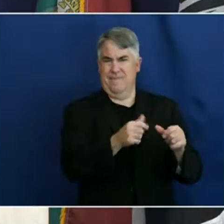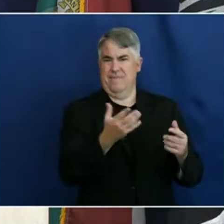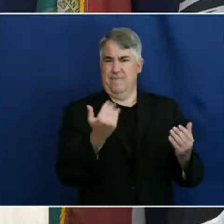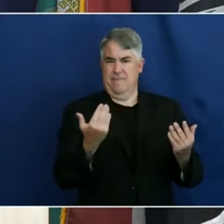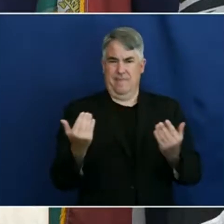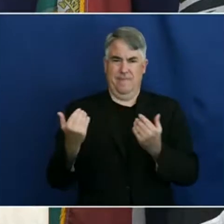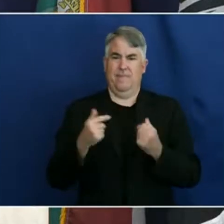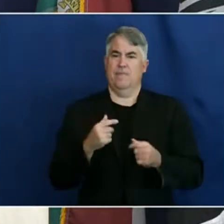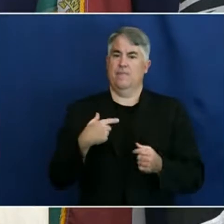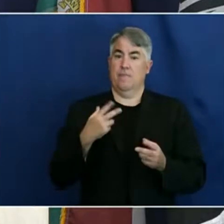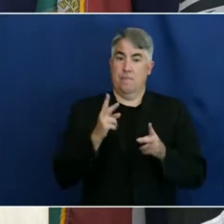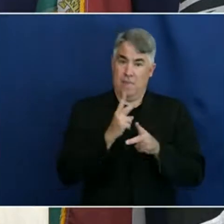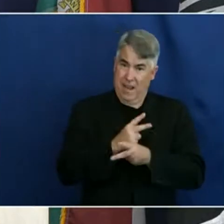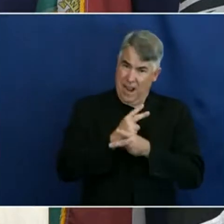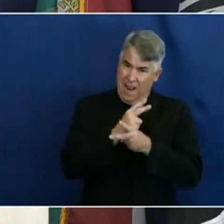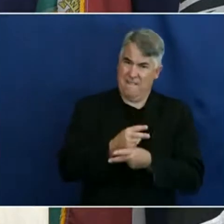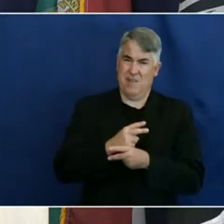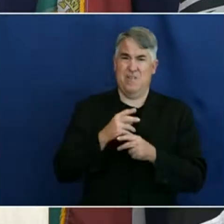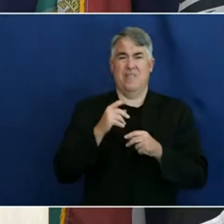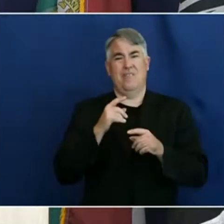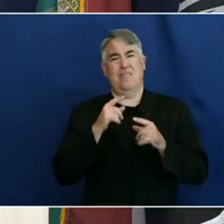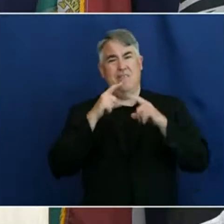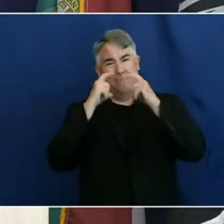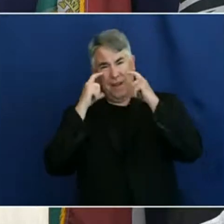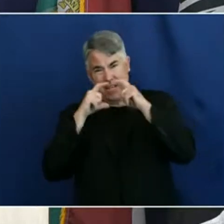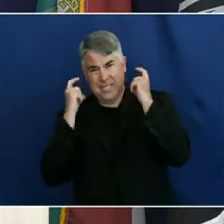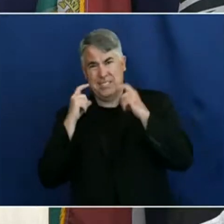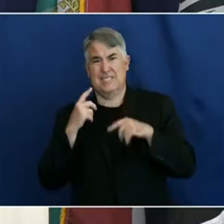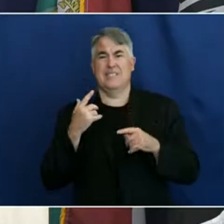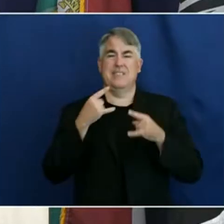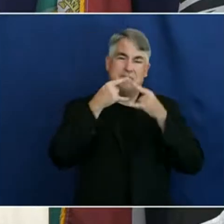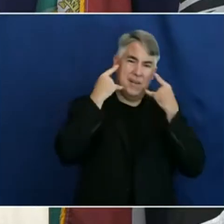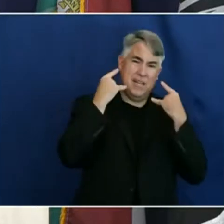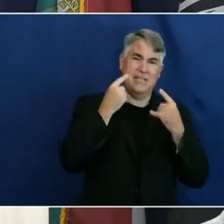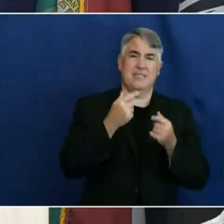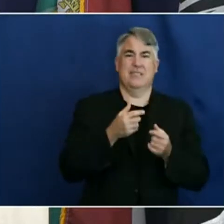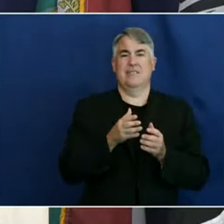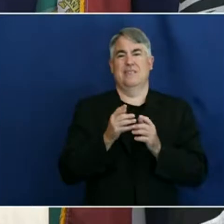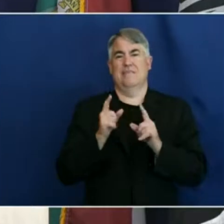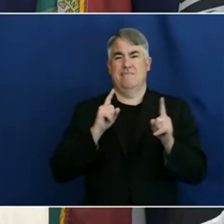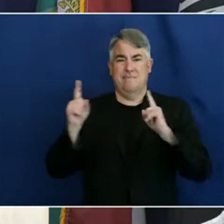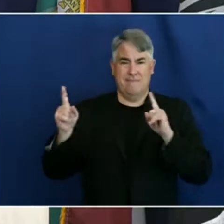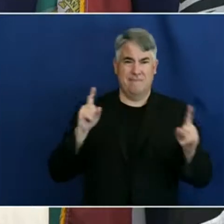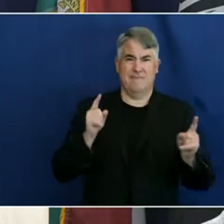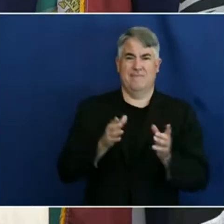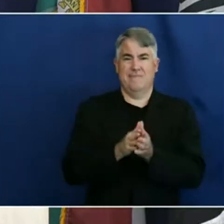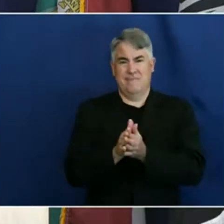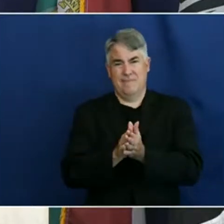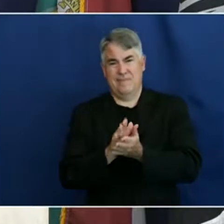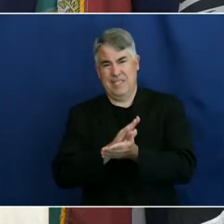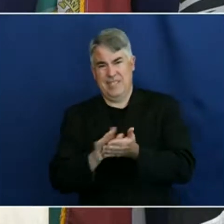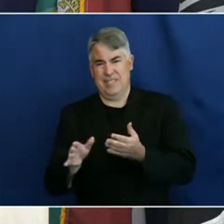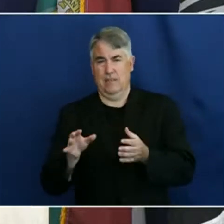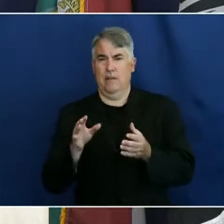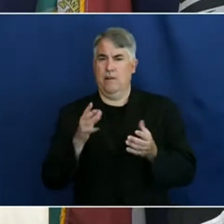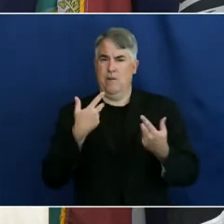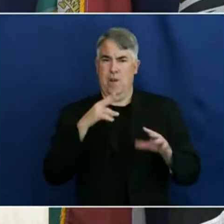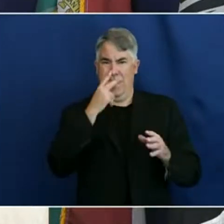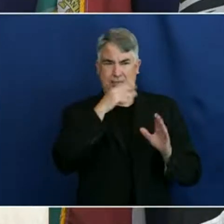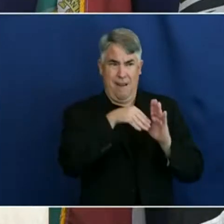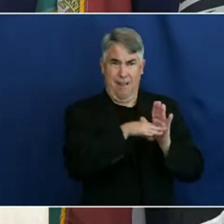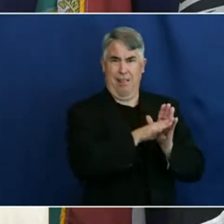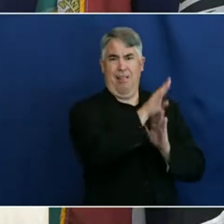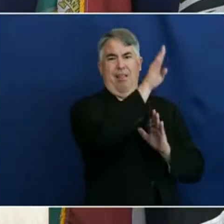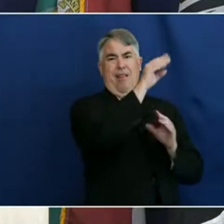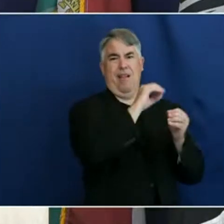people, be careful, be cautious, utilize your face coverings, follow the guidance that's out there, and let's see our continued trajectory be